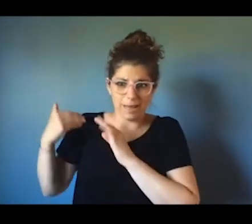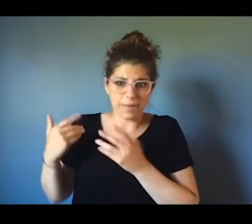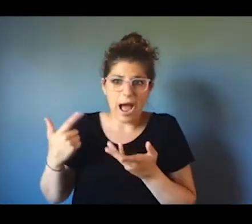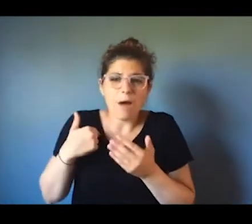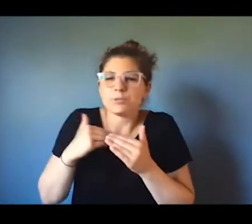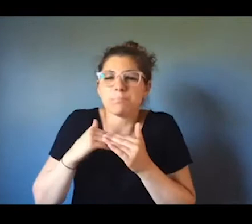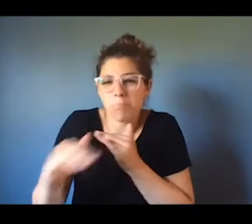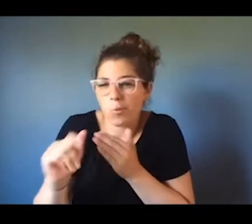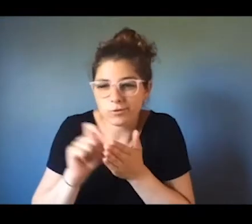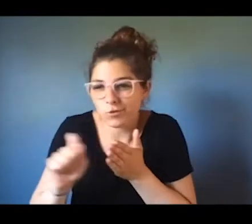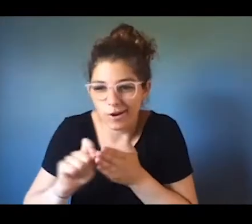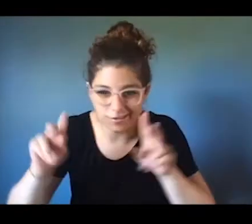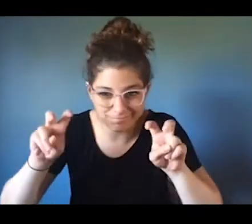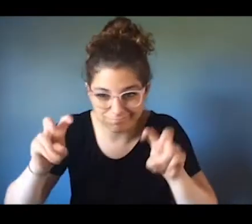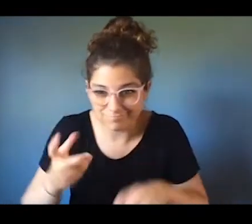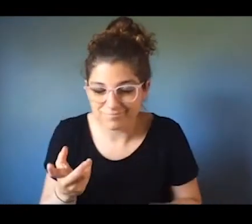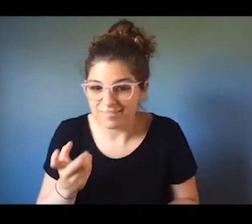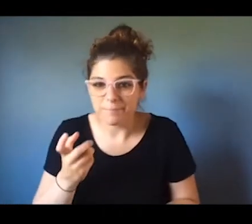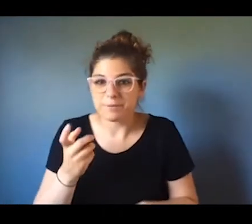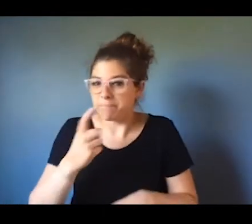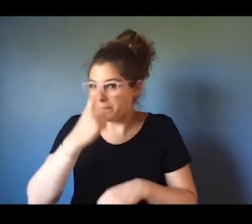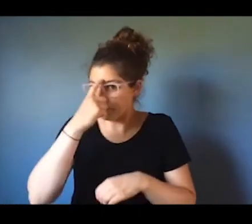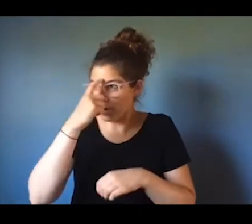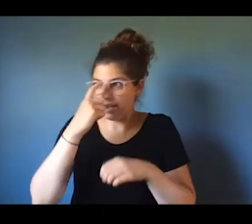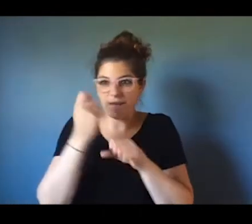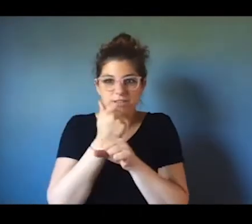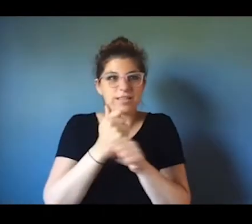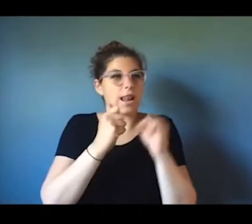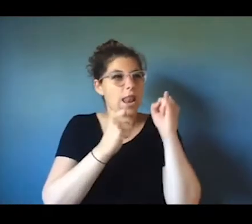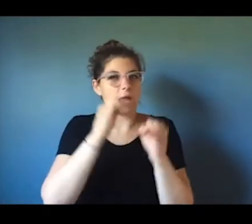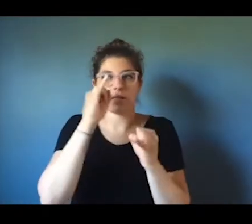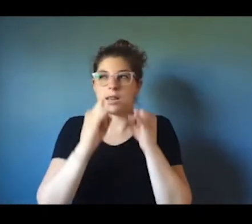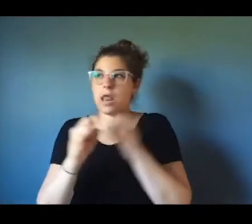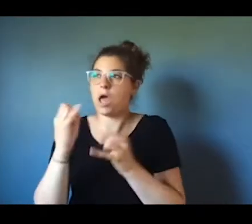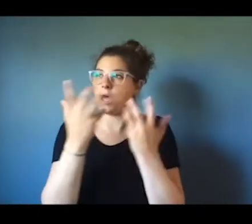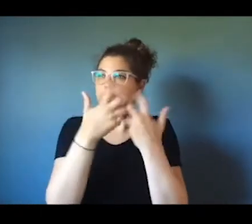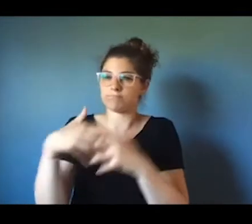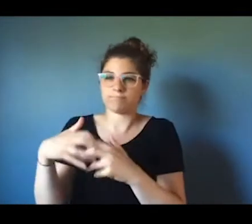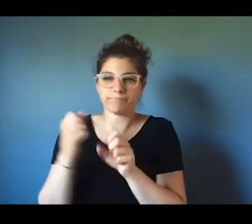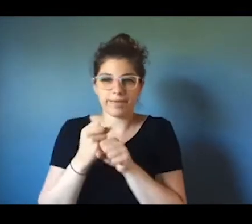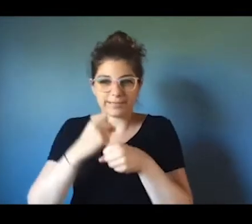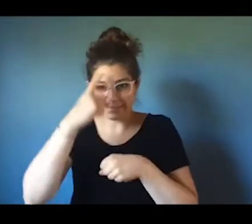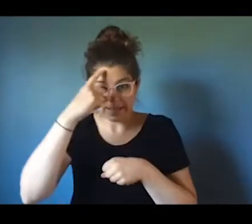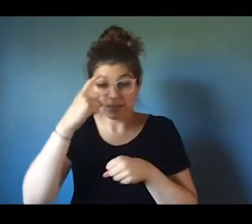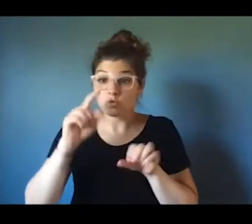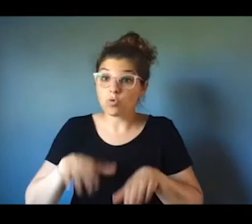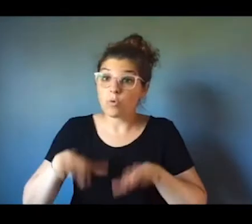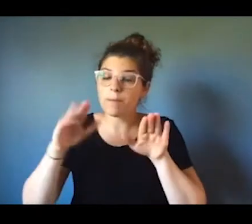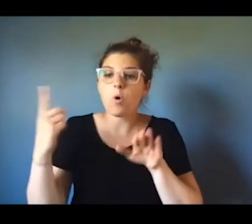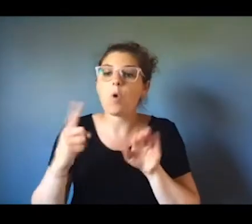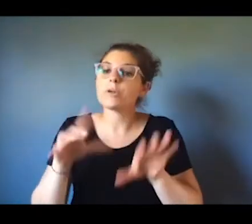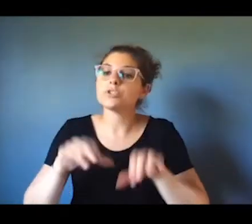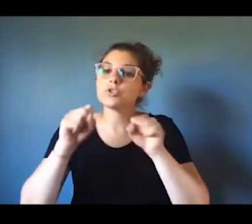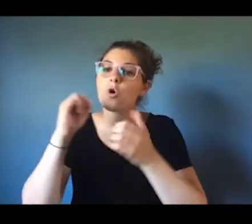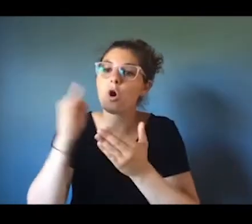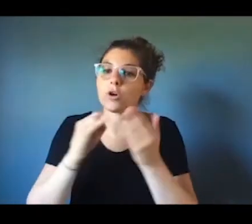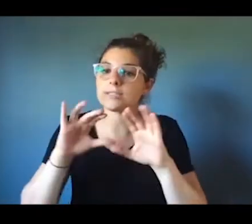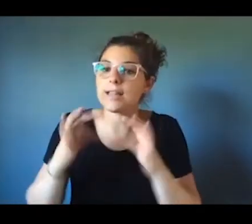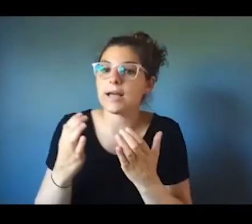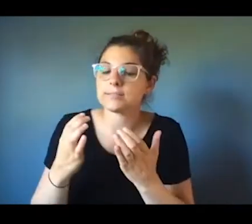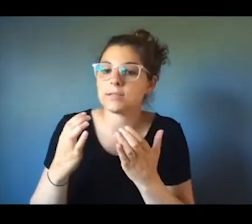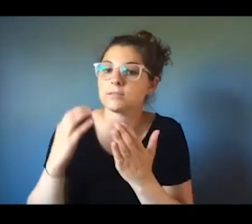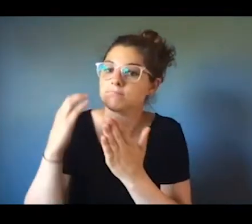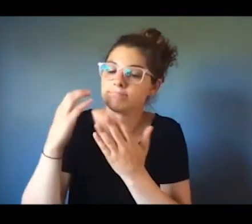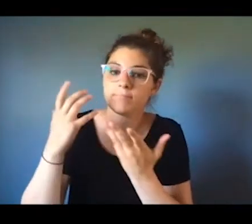I could draw before I could walk even. Just in my brain, somehow it just seemed to make sense. And growing up, I took every art lesson I could